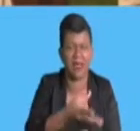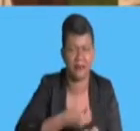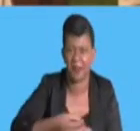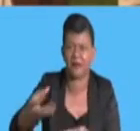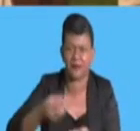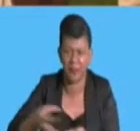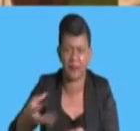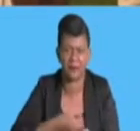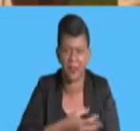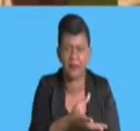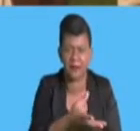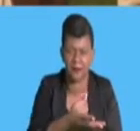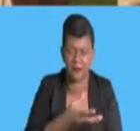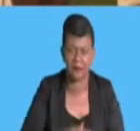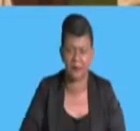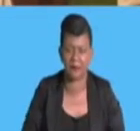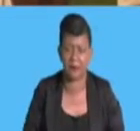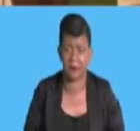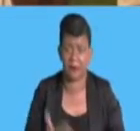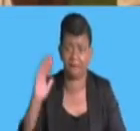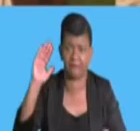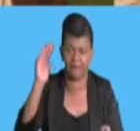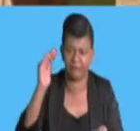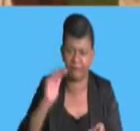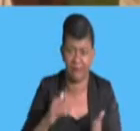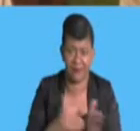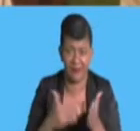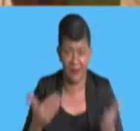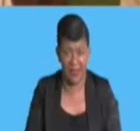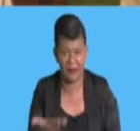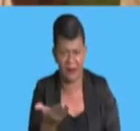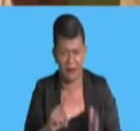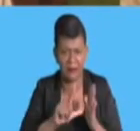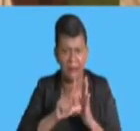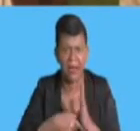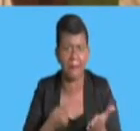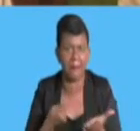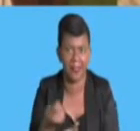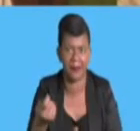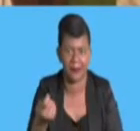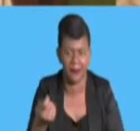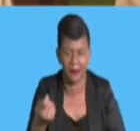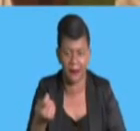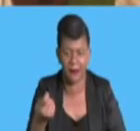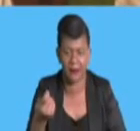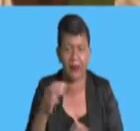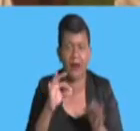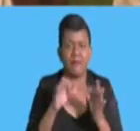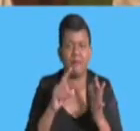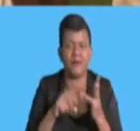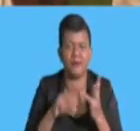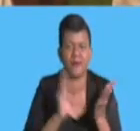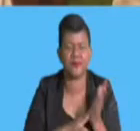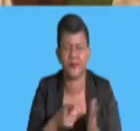economic speak for the reduction of expenditure. And now it's time to pay the piper. So I ask again, the boom is for whom? At